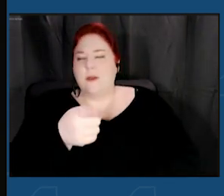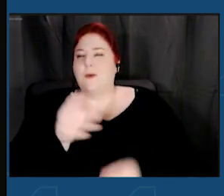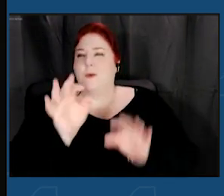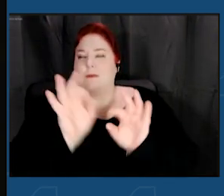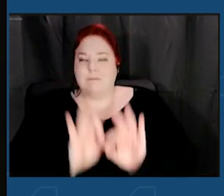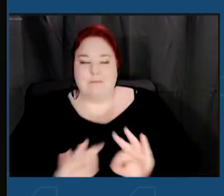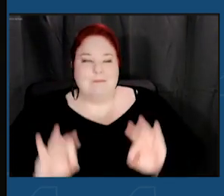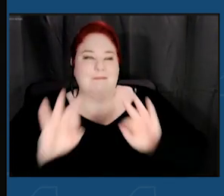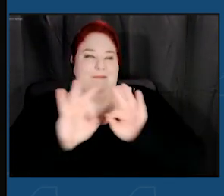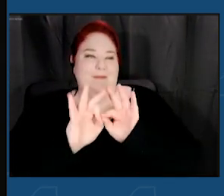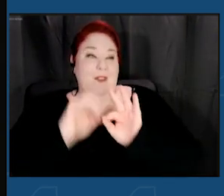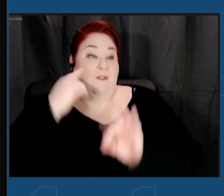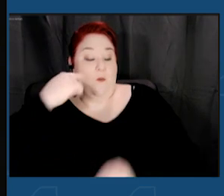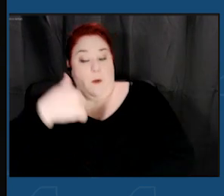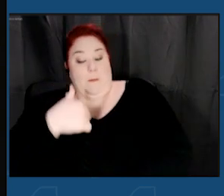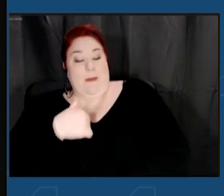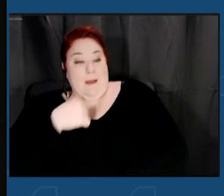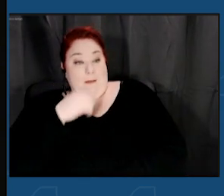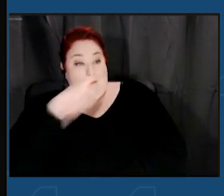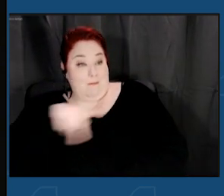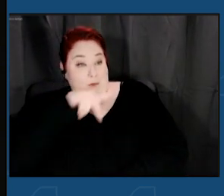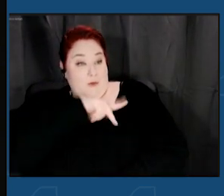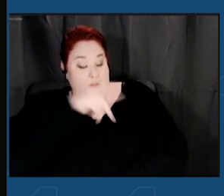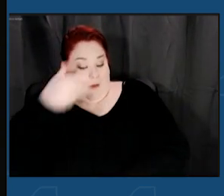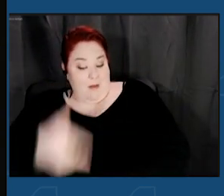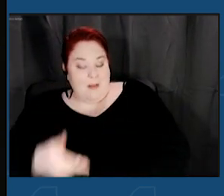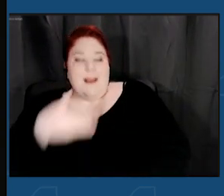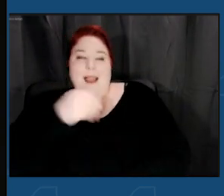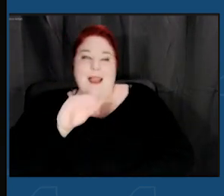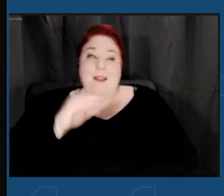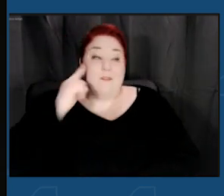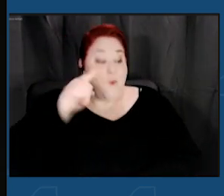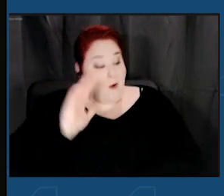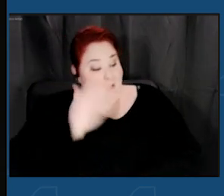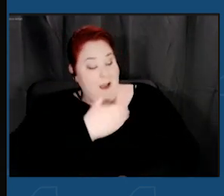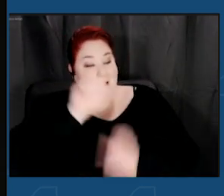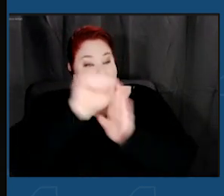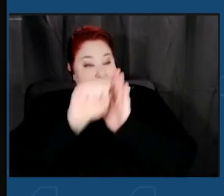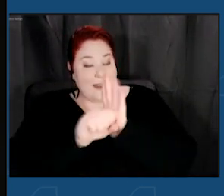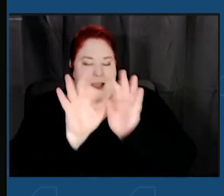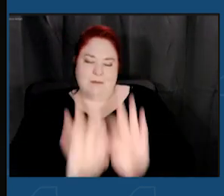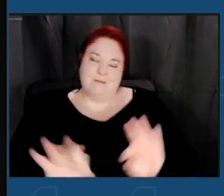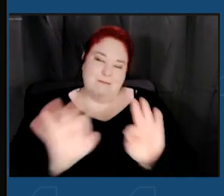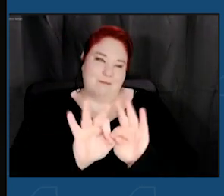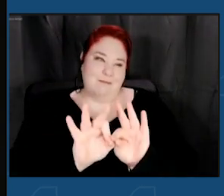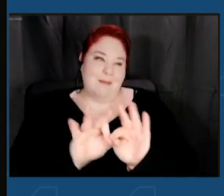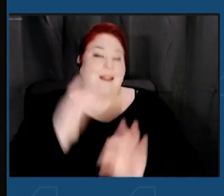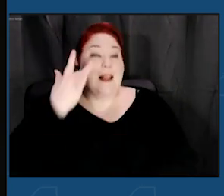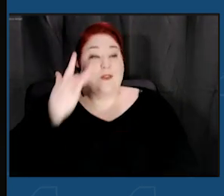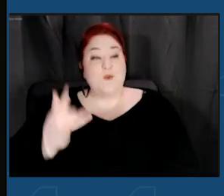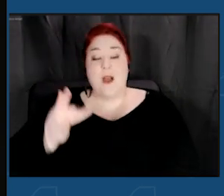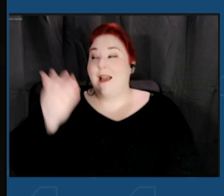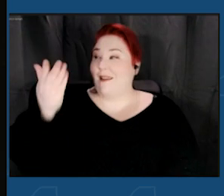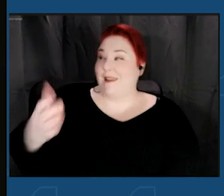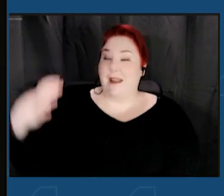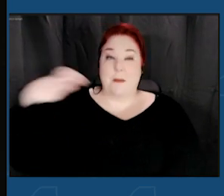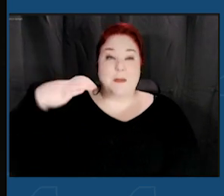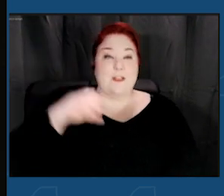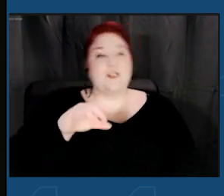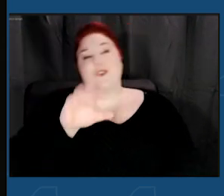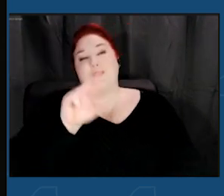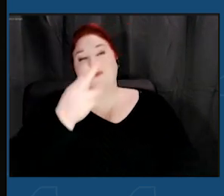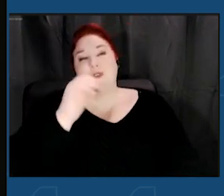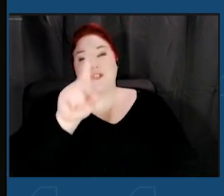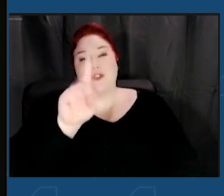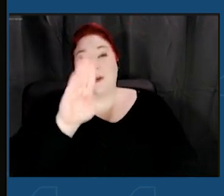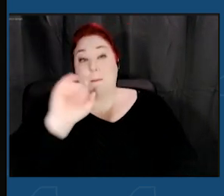personally and to our state. And that is why having a commissioner like Richard Ball, who's one of